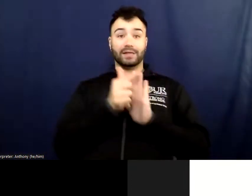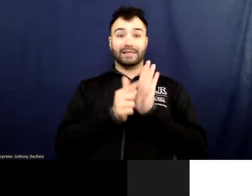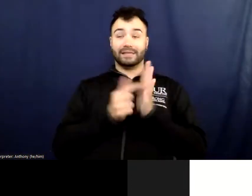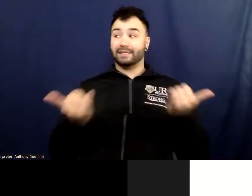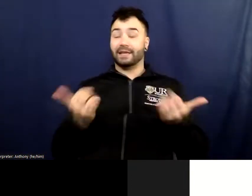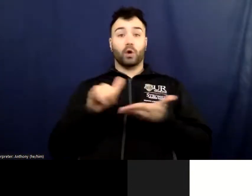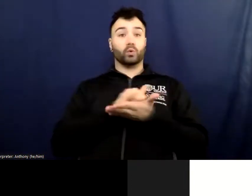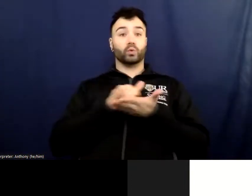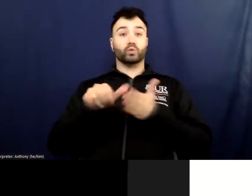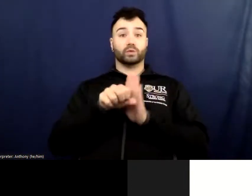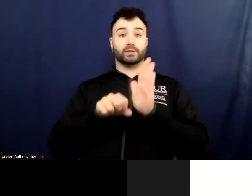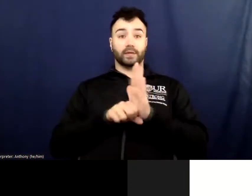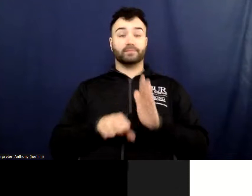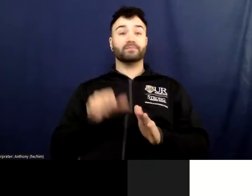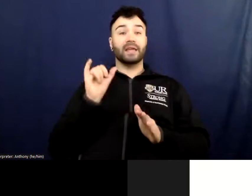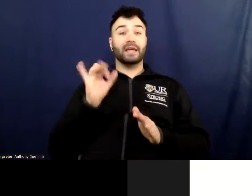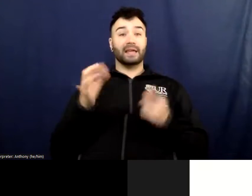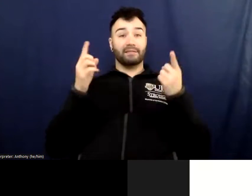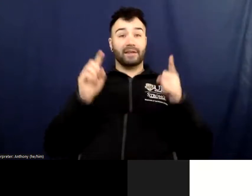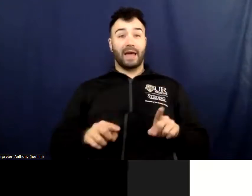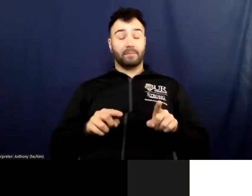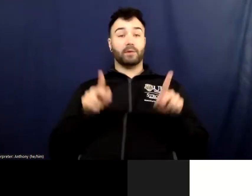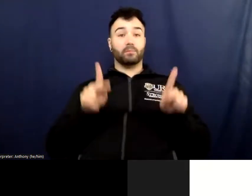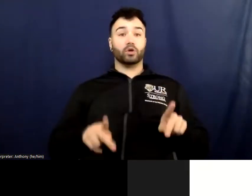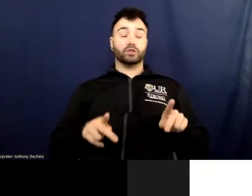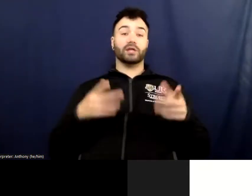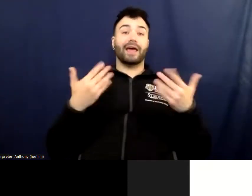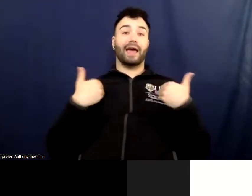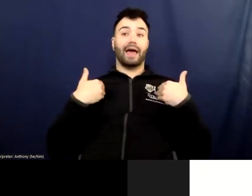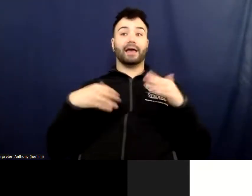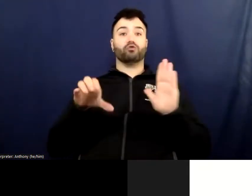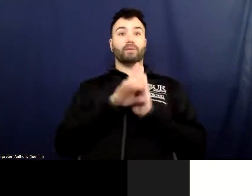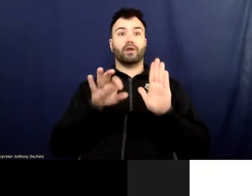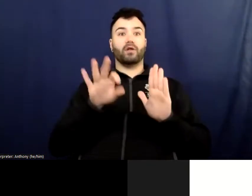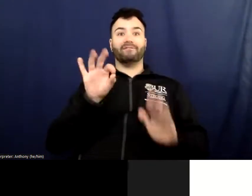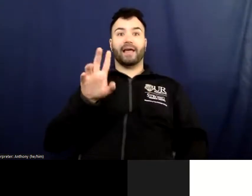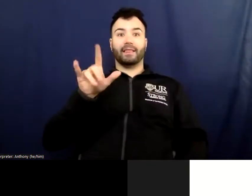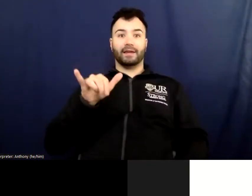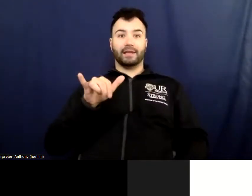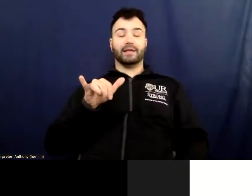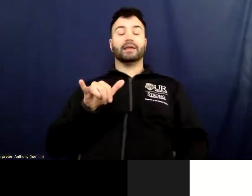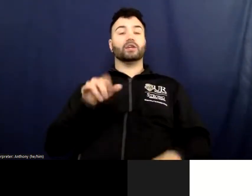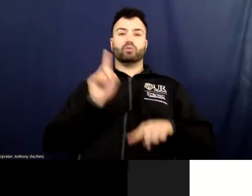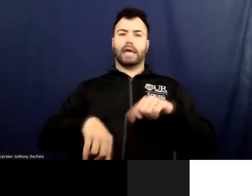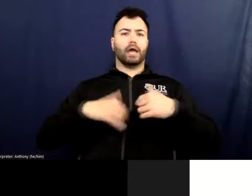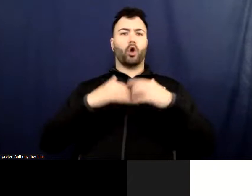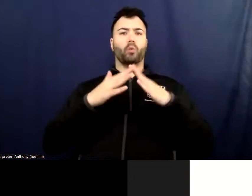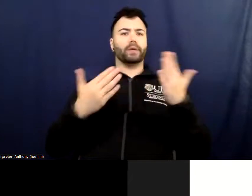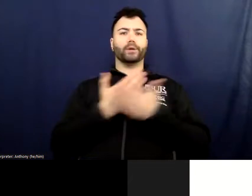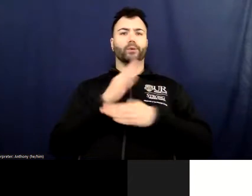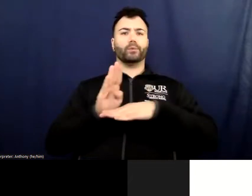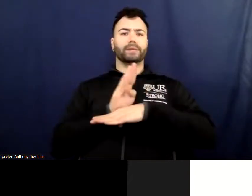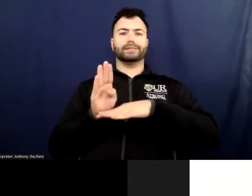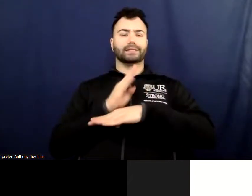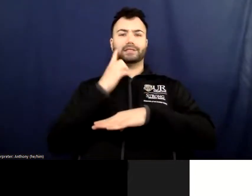you have a felony record, you weren't allowed to open up a marijuana. You couldn't get a marijuana license. But in New York State, because so many people are in jail